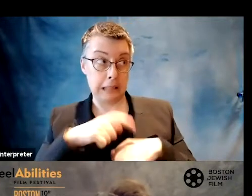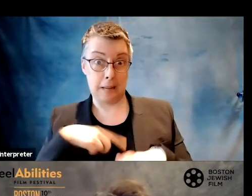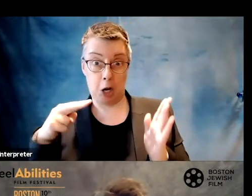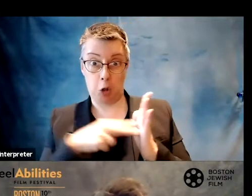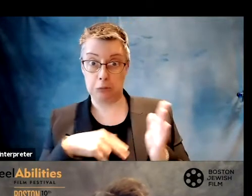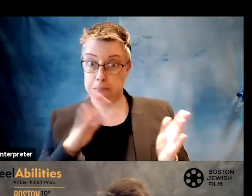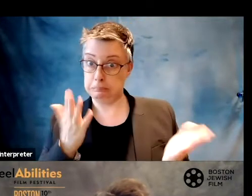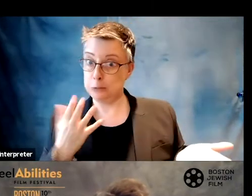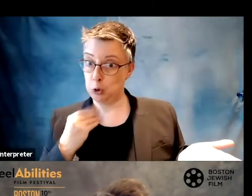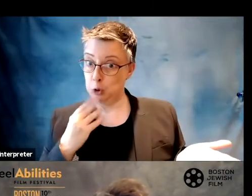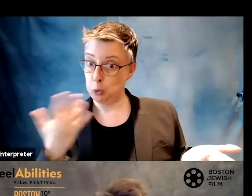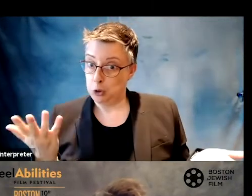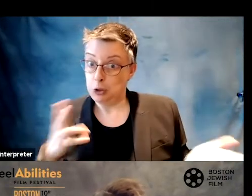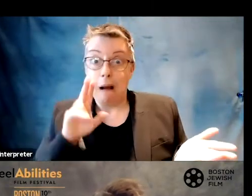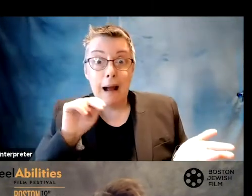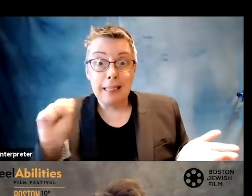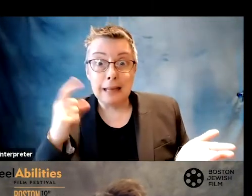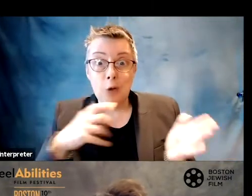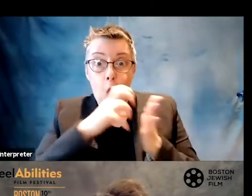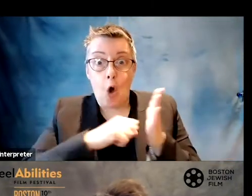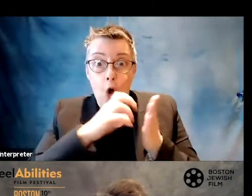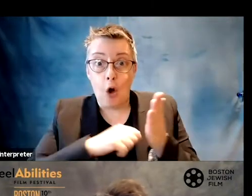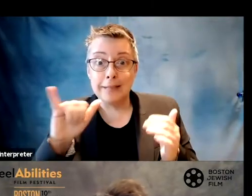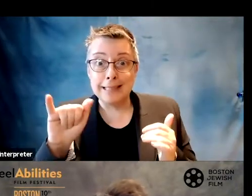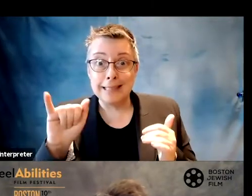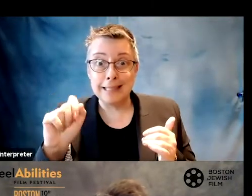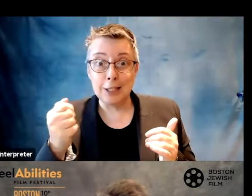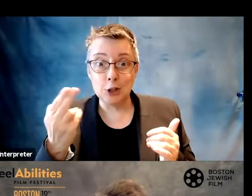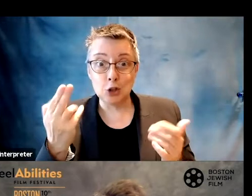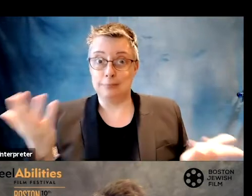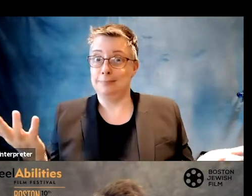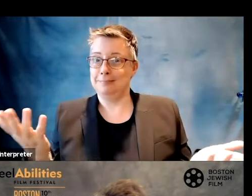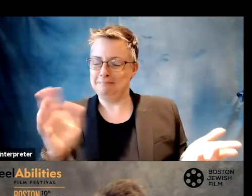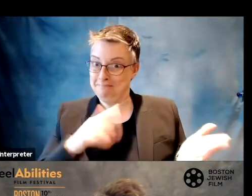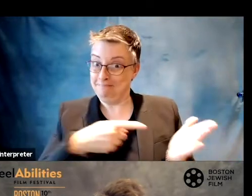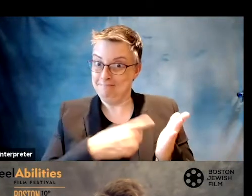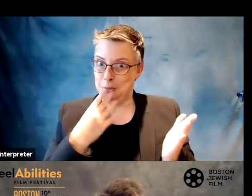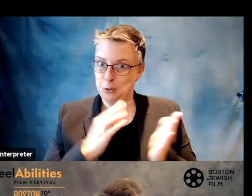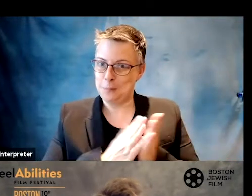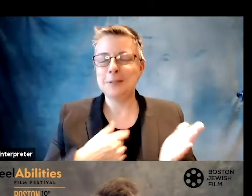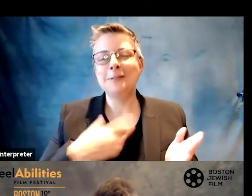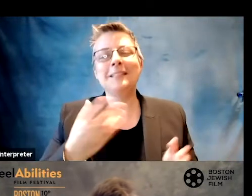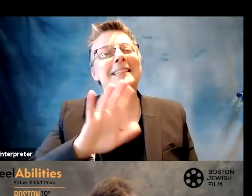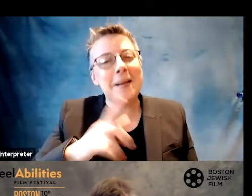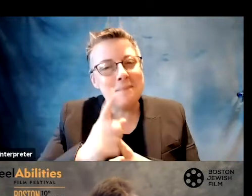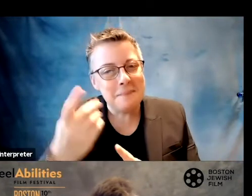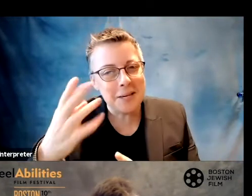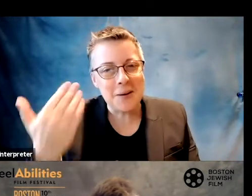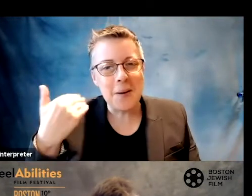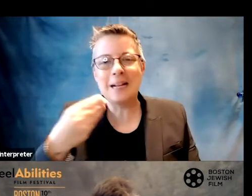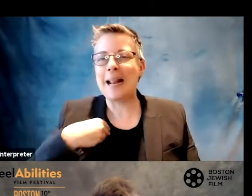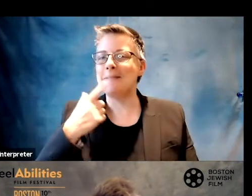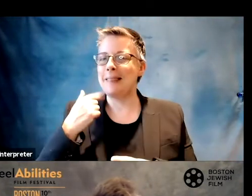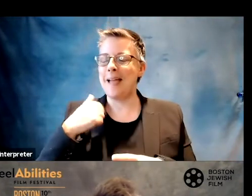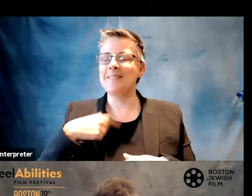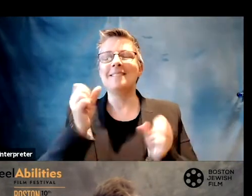someone took out all the Yiddish and I wasn't looking. Except you made me laugh a minute ago because you gave me the